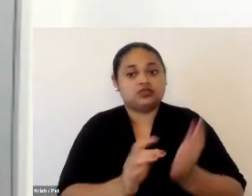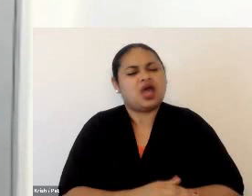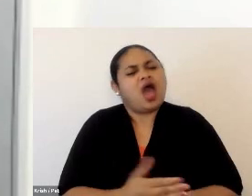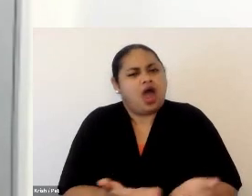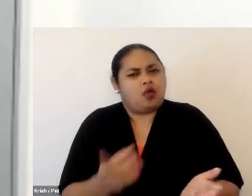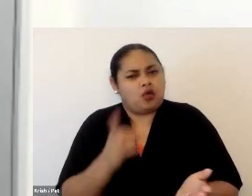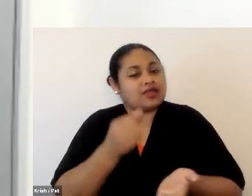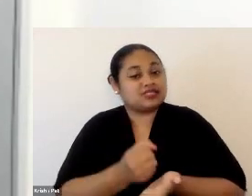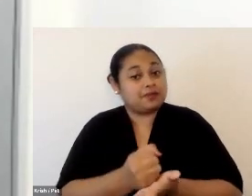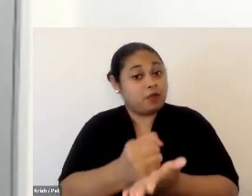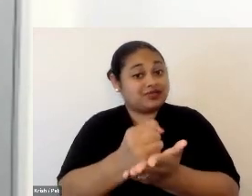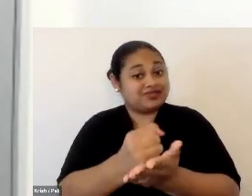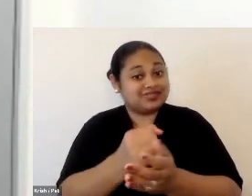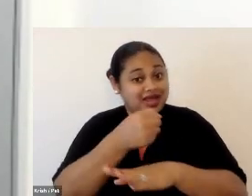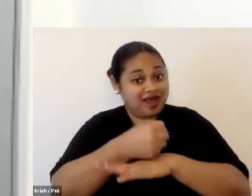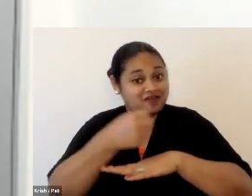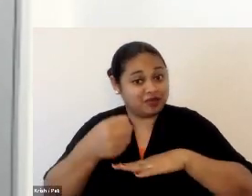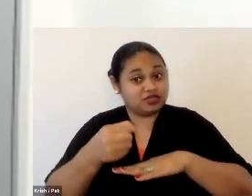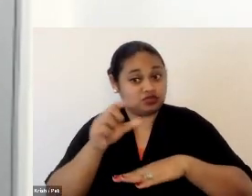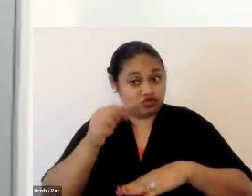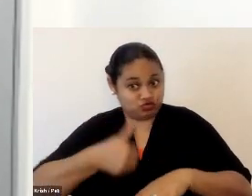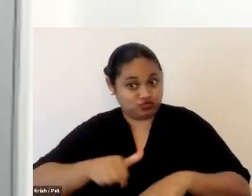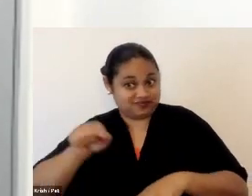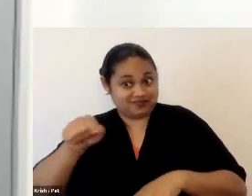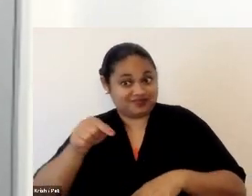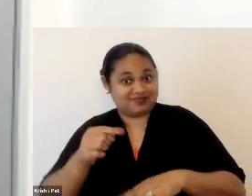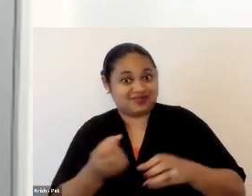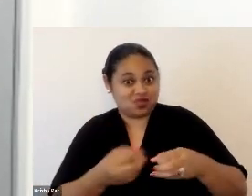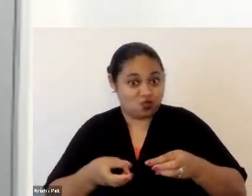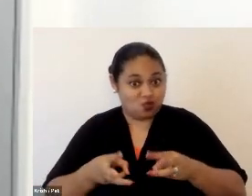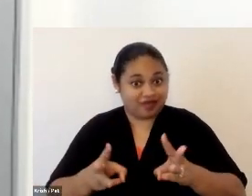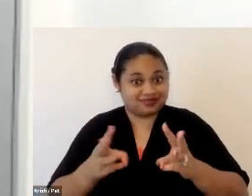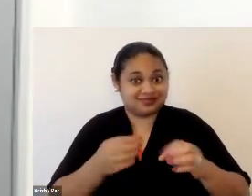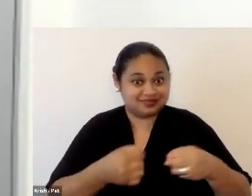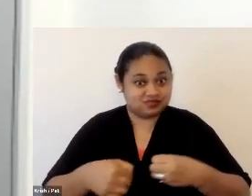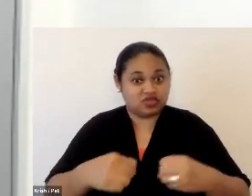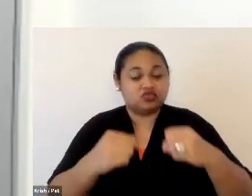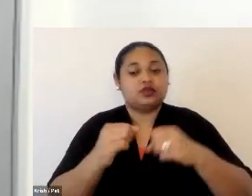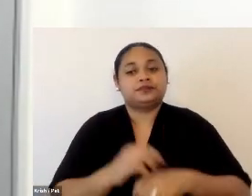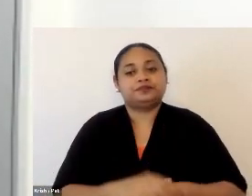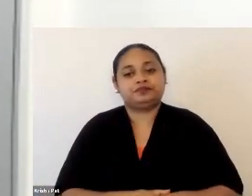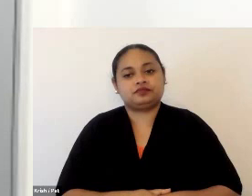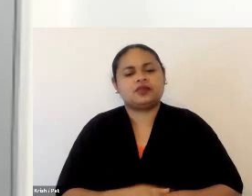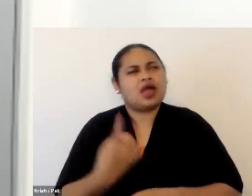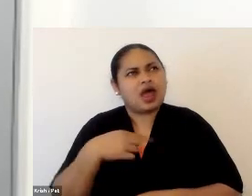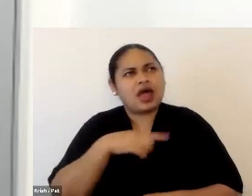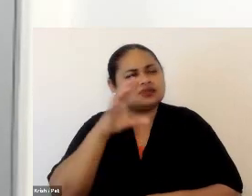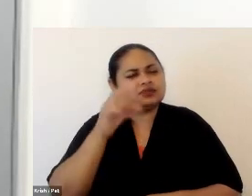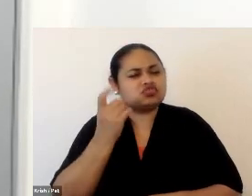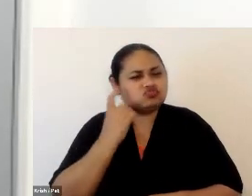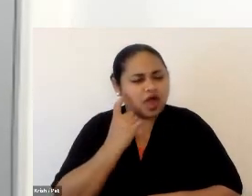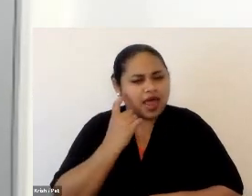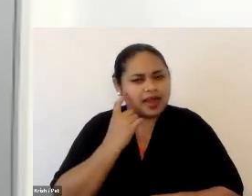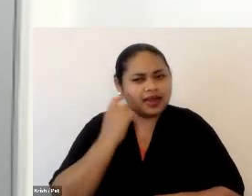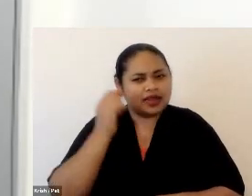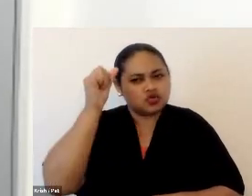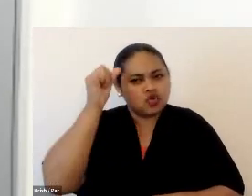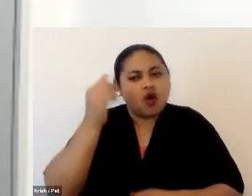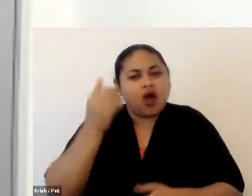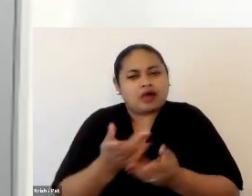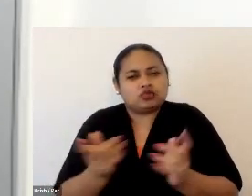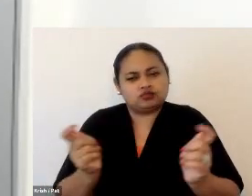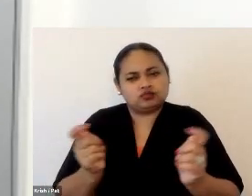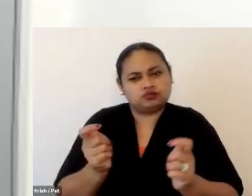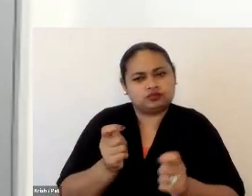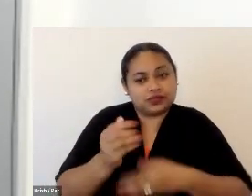governments to develop these kinds of strategies? Well, we really need to be able to articulate to our government the human